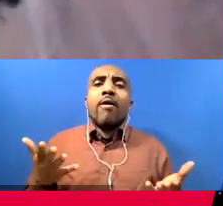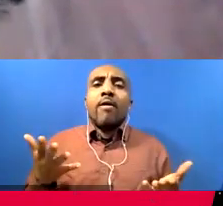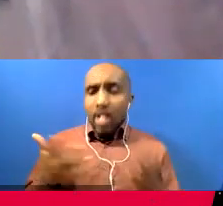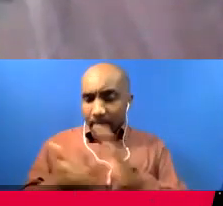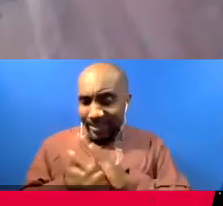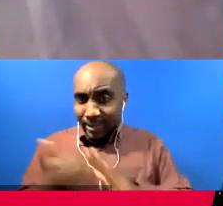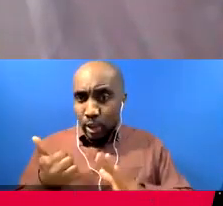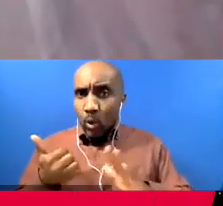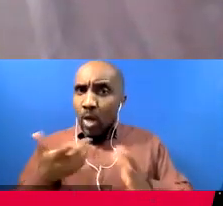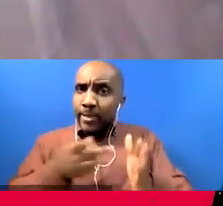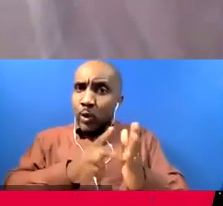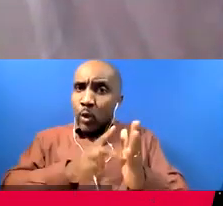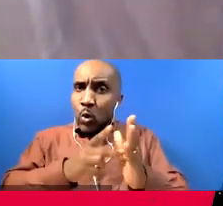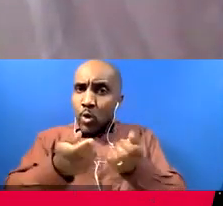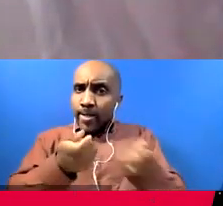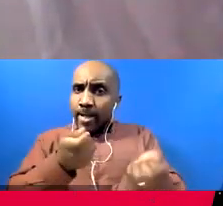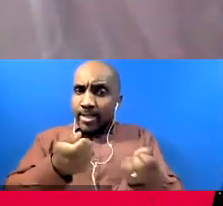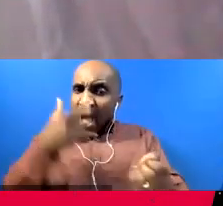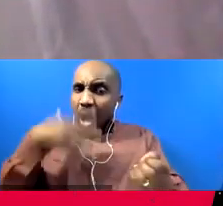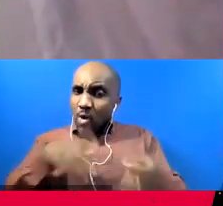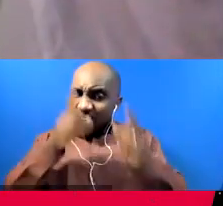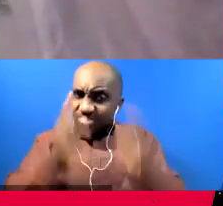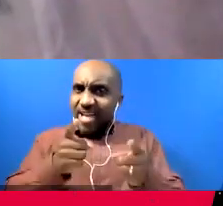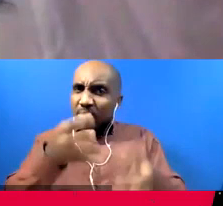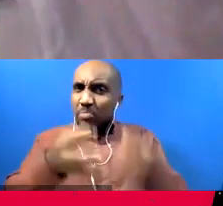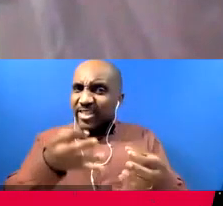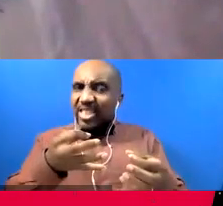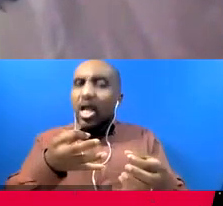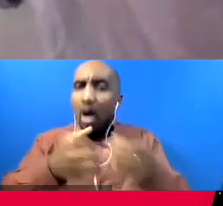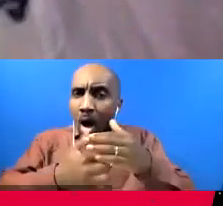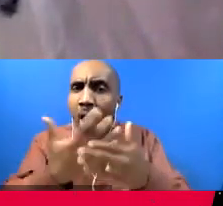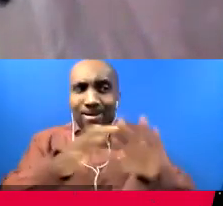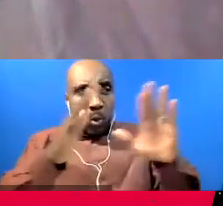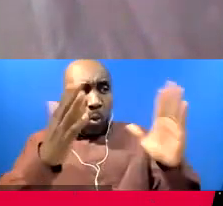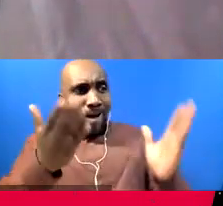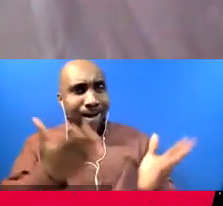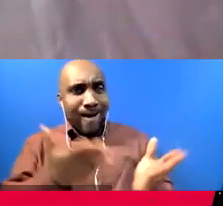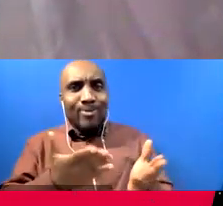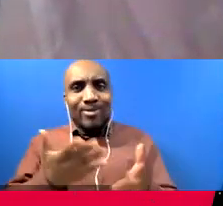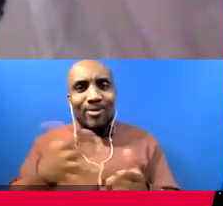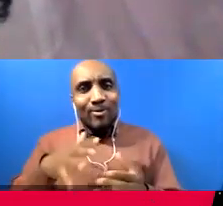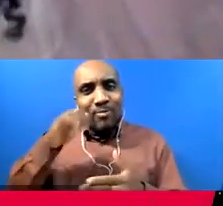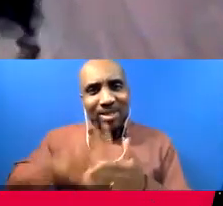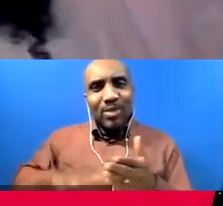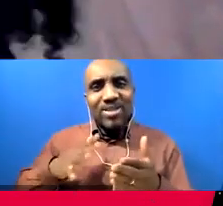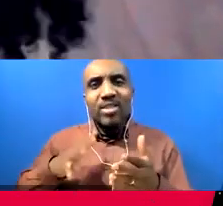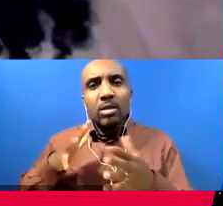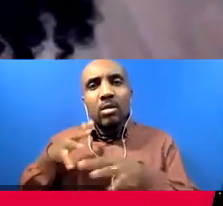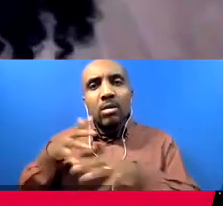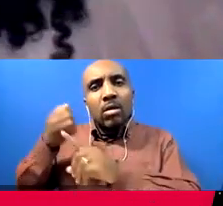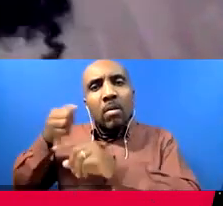I got to practice my my skills in organizing for the kind of politics I wish to see sort of come to fruition in the world around